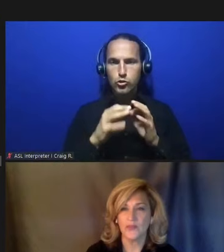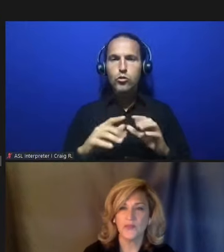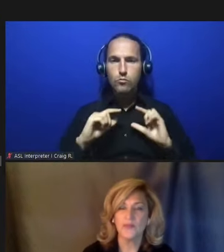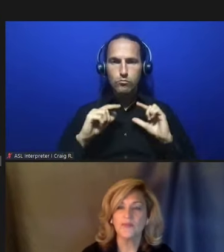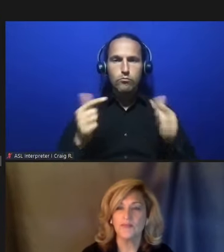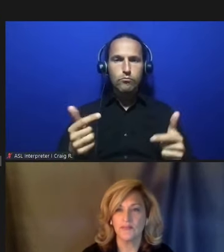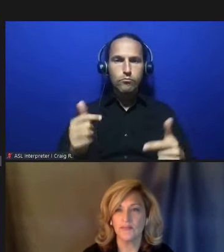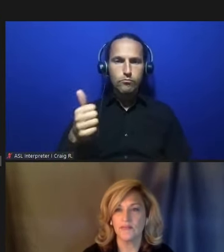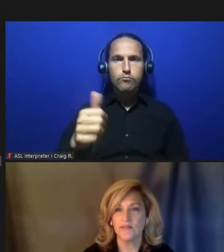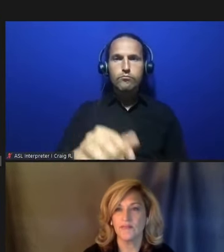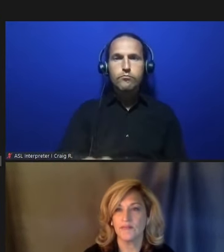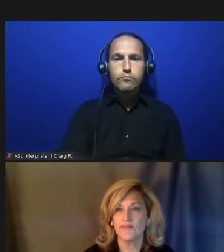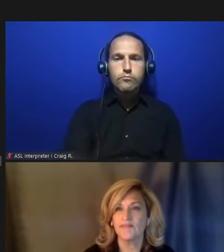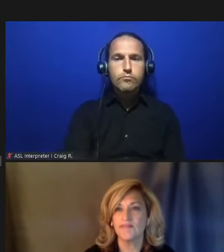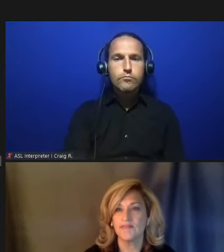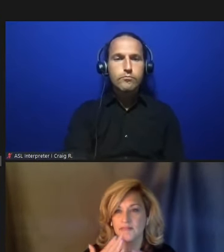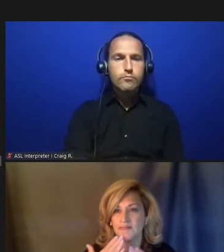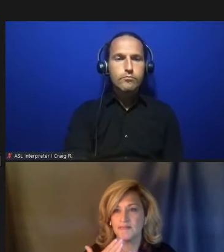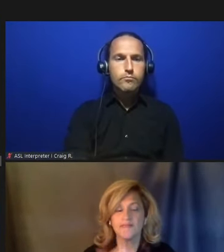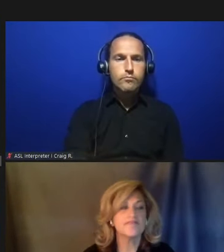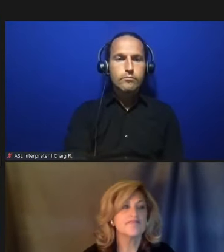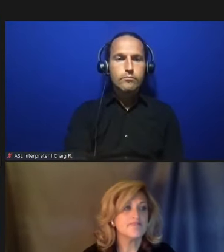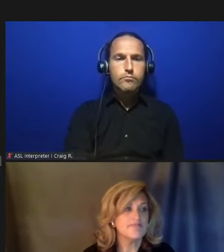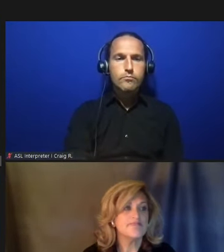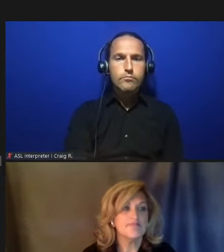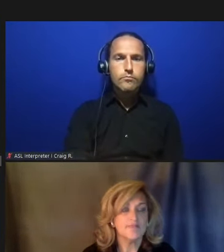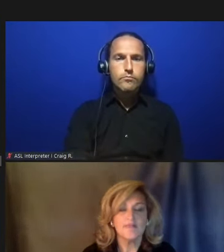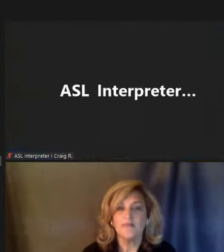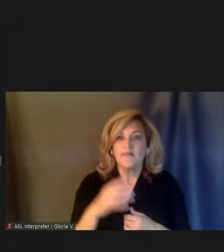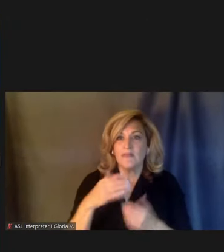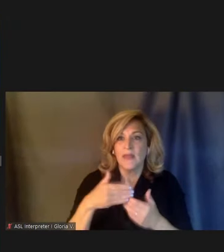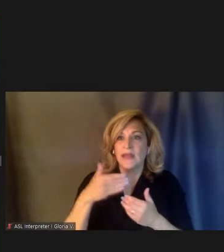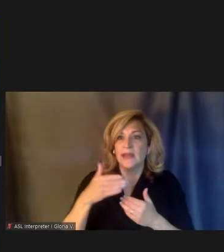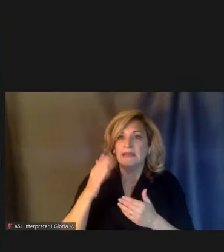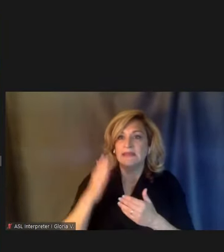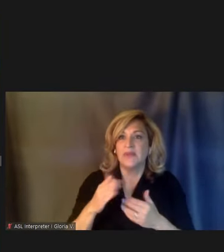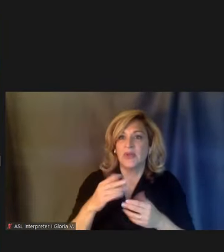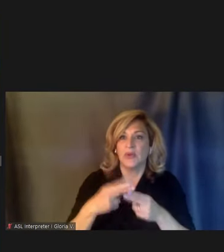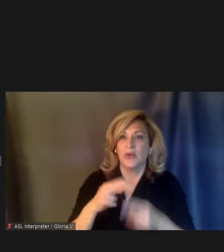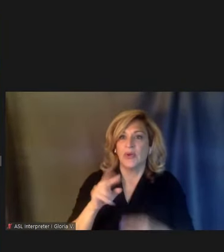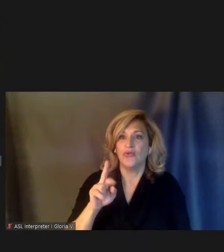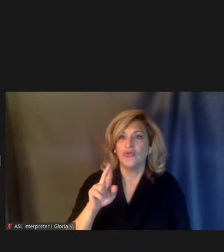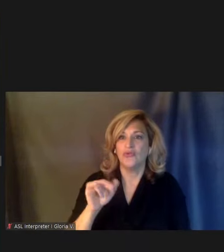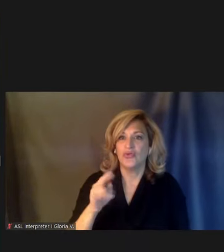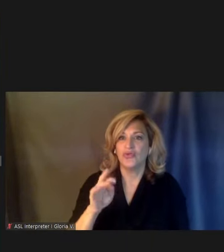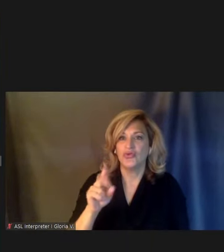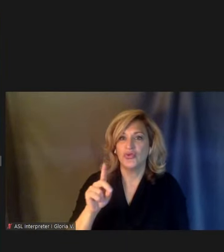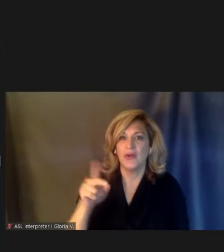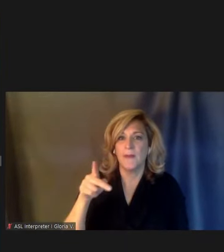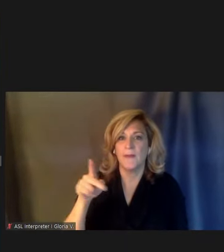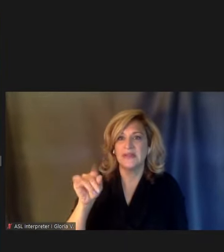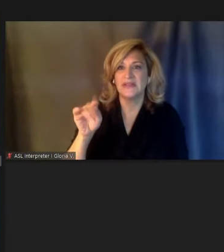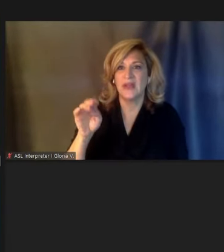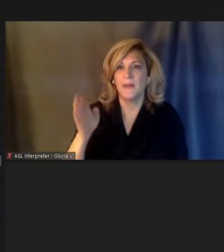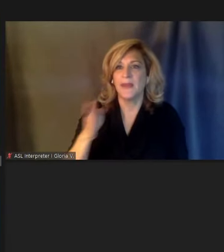Thank you. Our next speaker will be Richard Kazami, followed by Max Livingston.